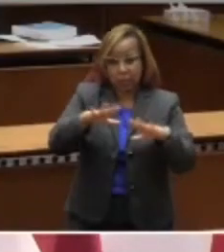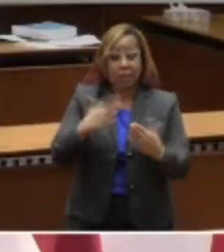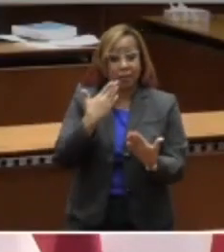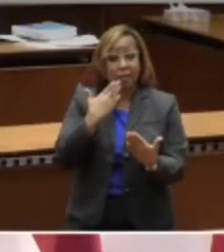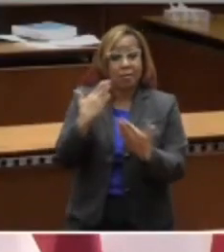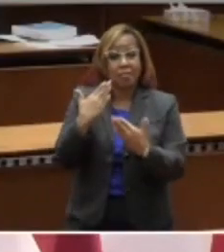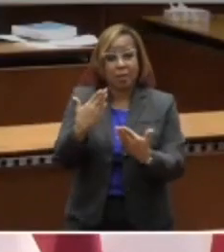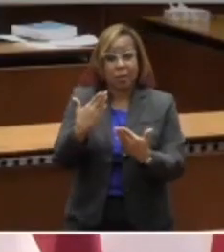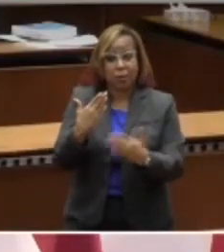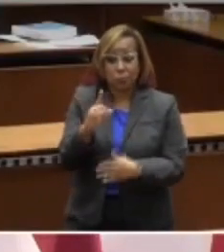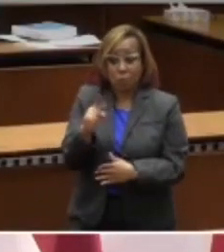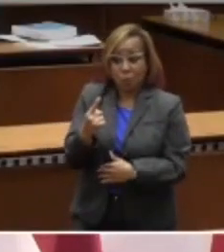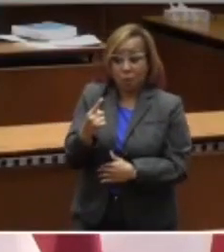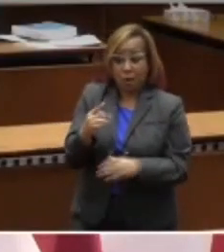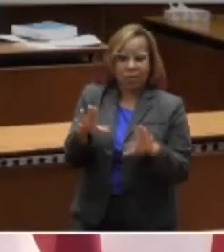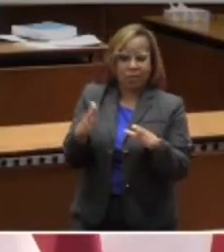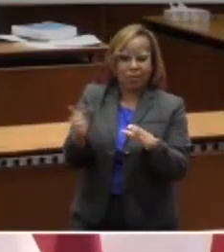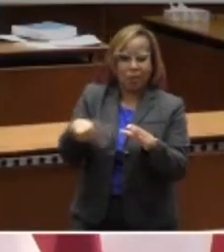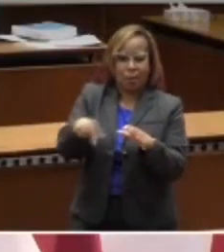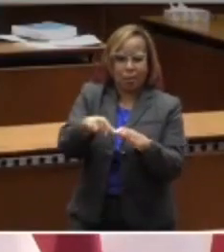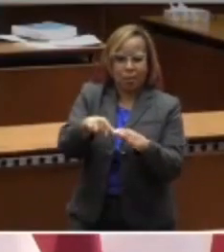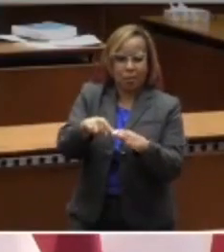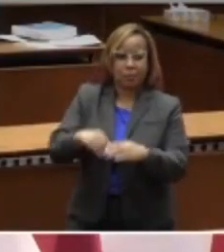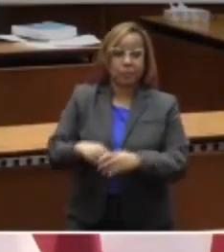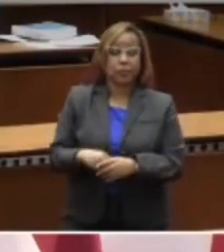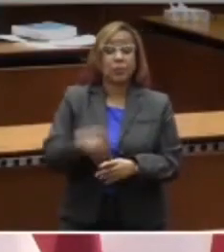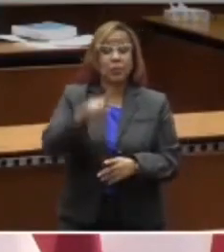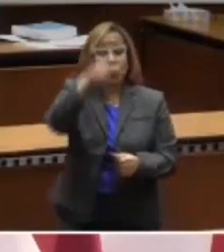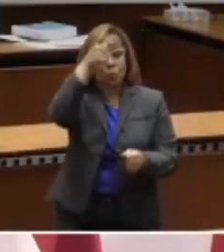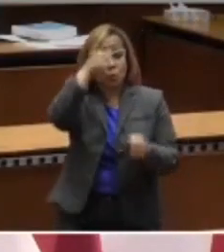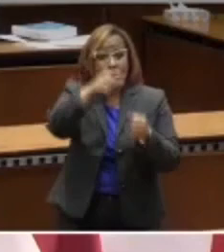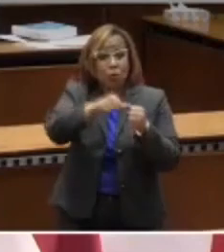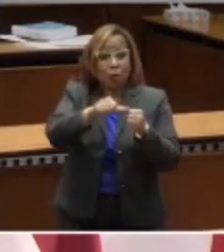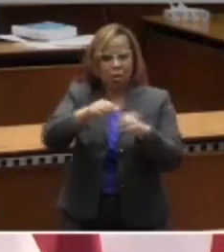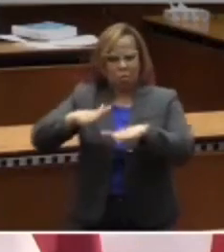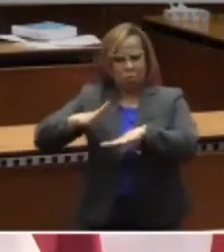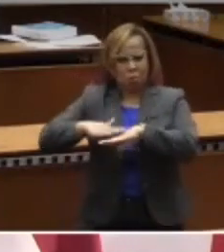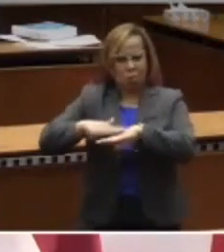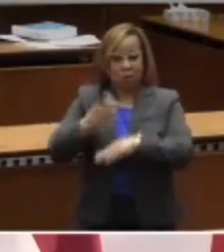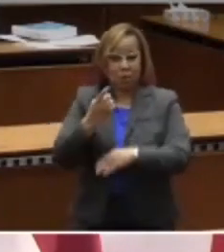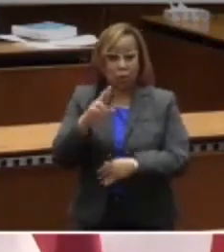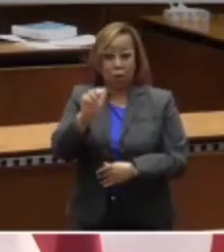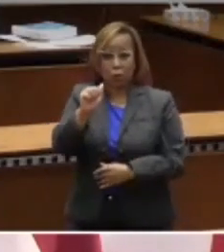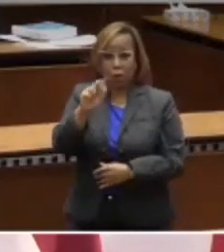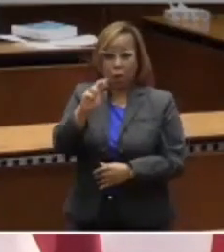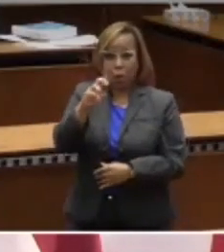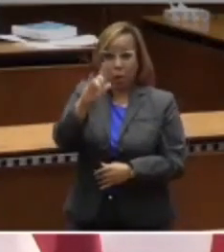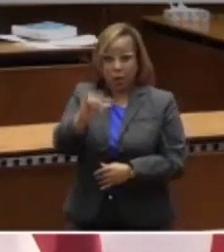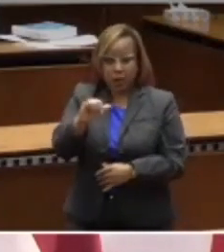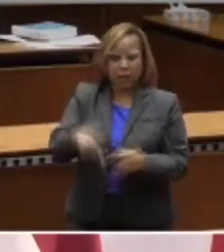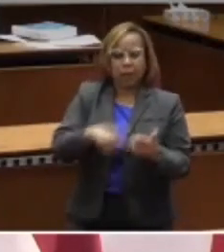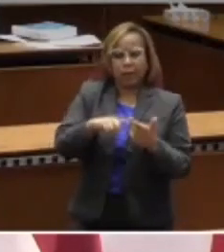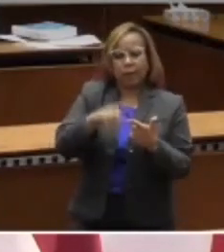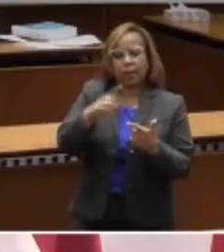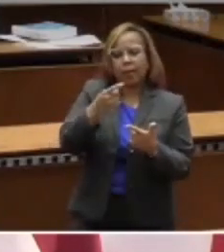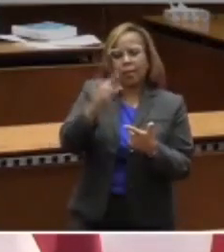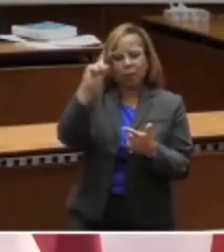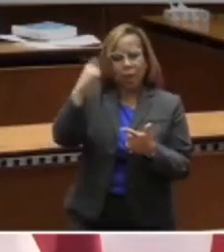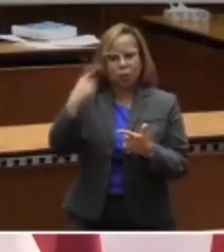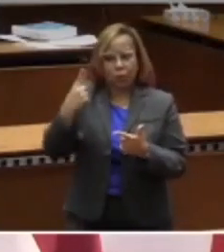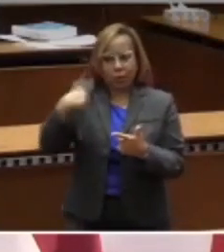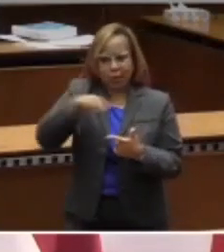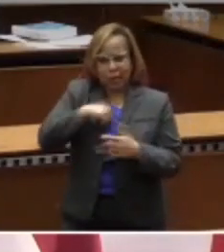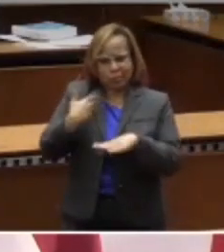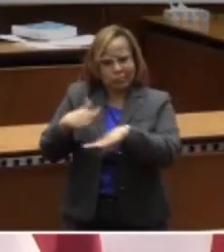you, one and all. And you recall the dire warnings that Dr. Arwady Dr. Ezekiel and the governor and